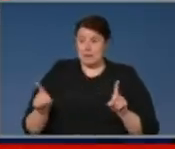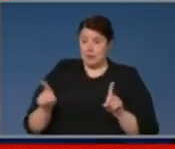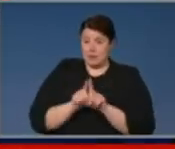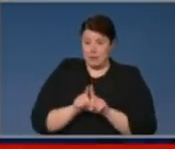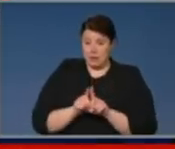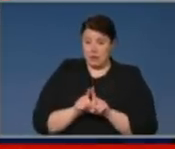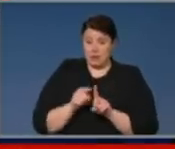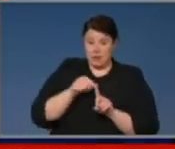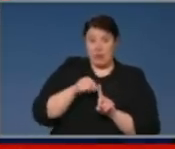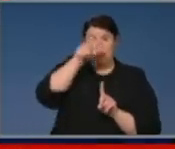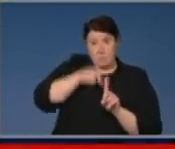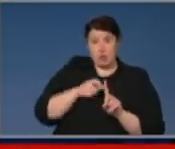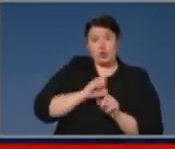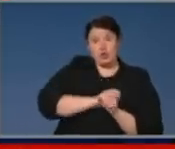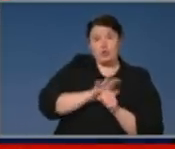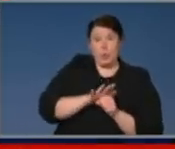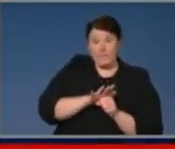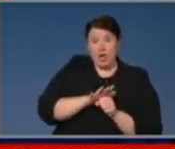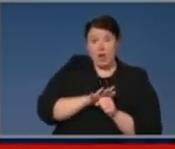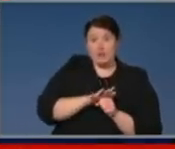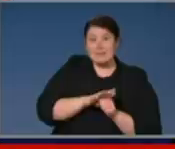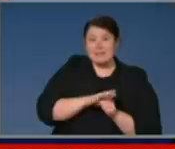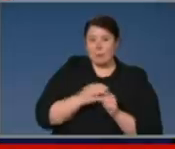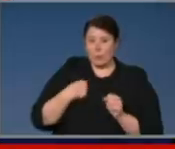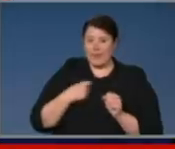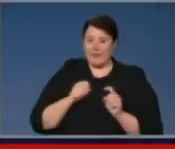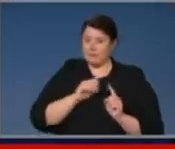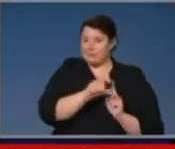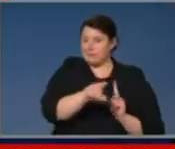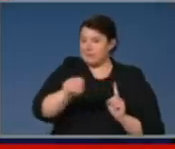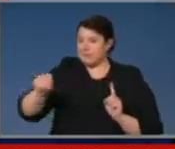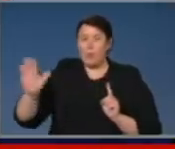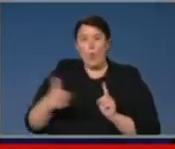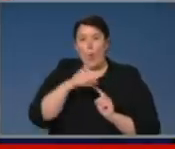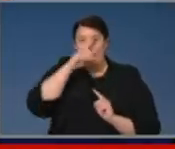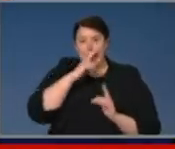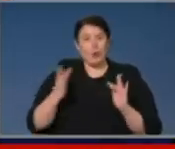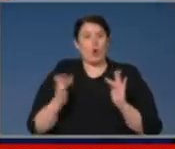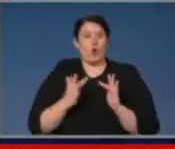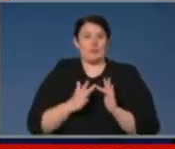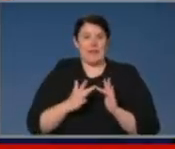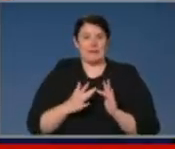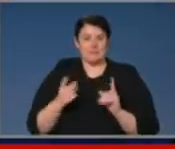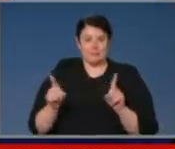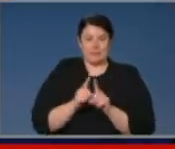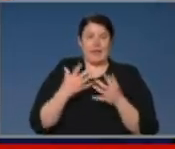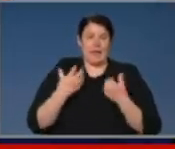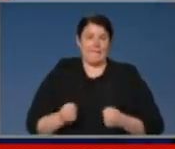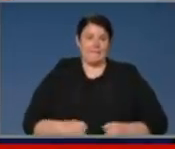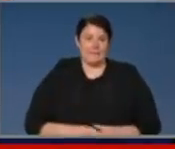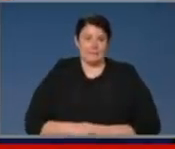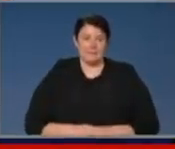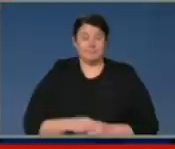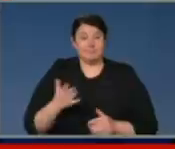a person that is positive with a diagnosis. How does it work? Very simply, download